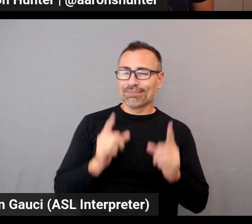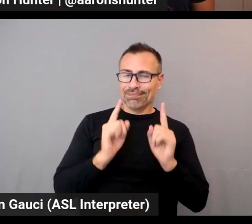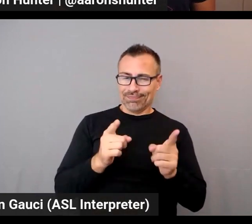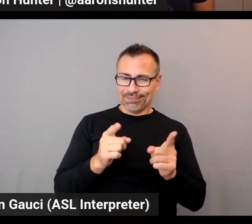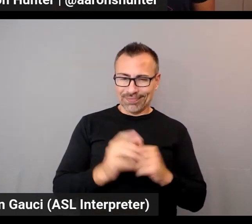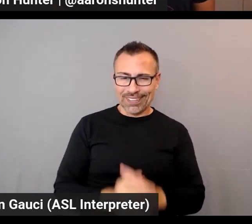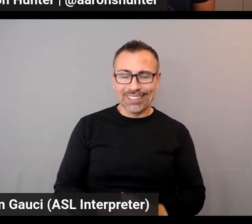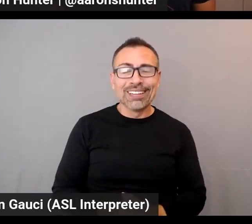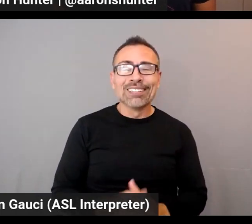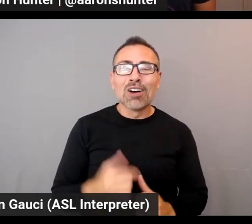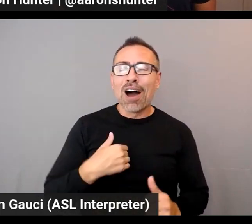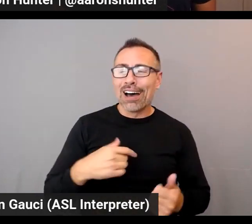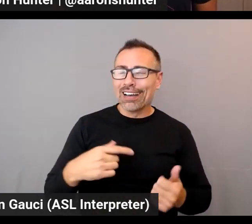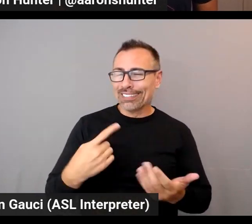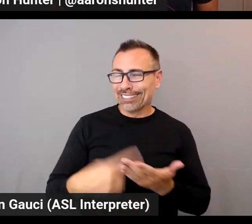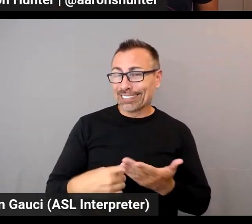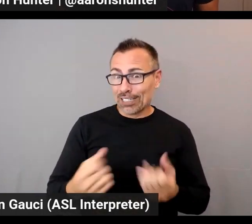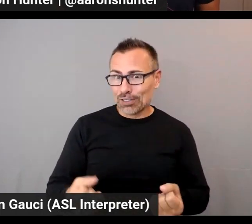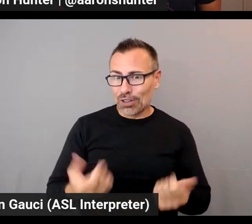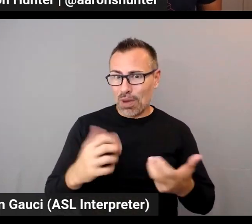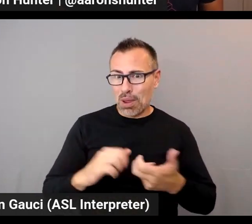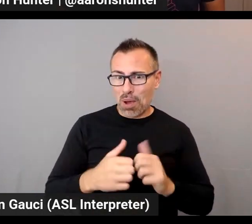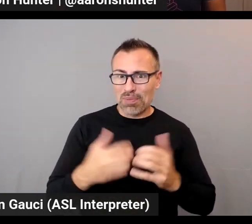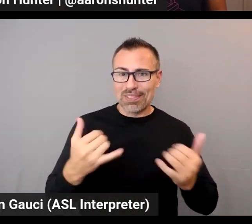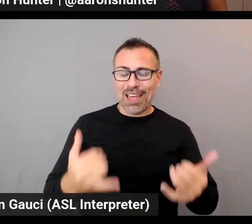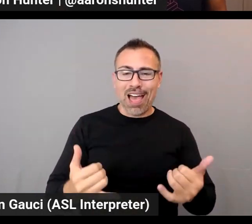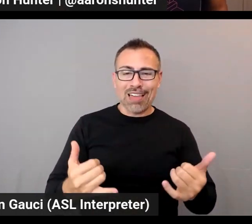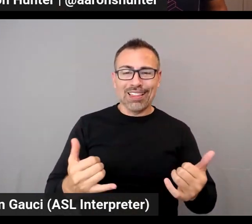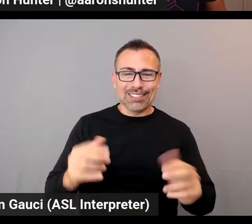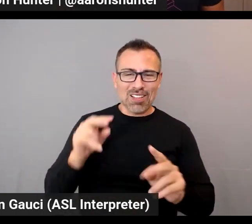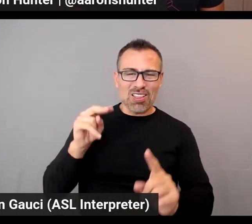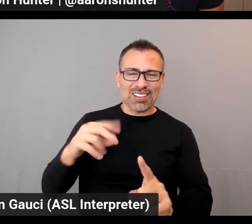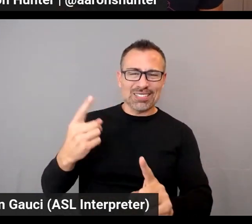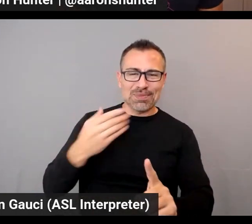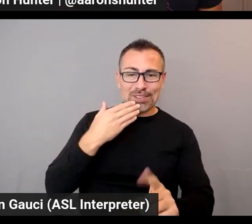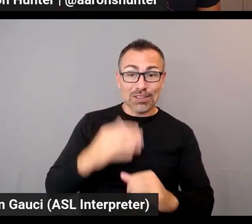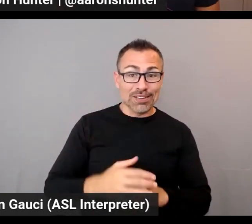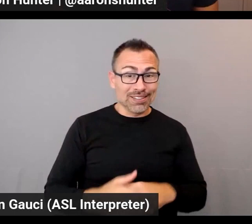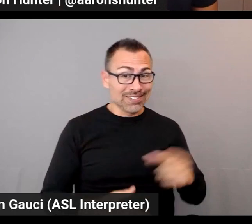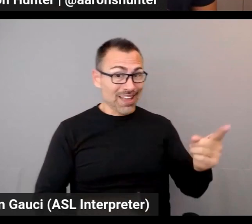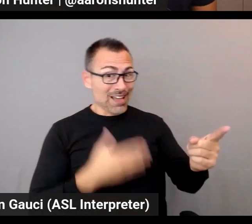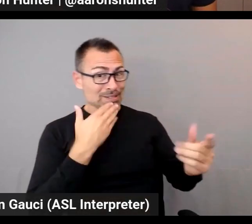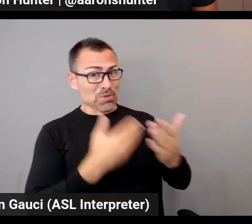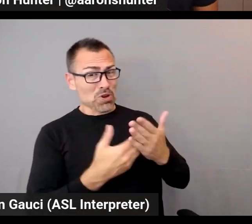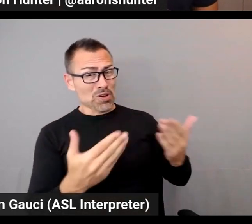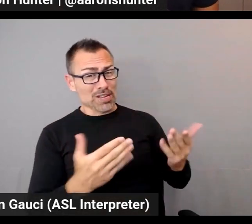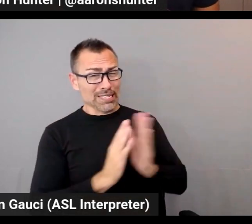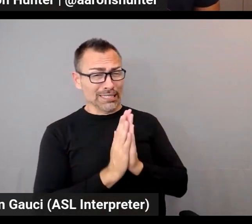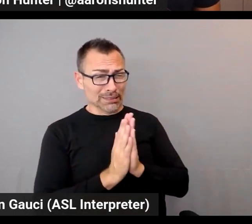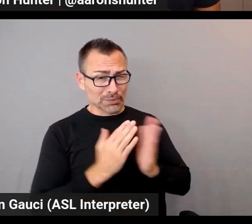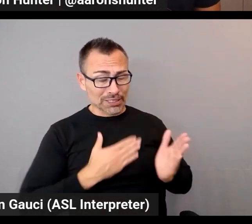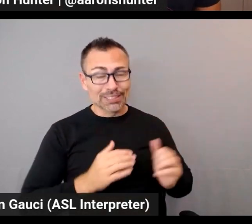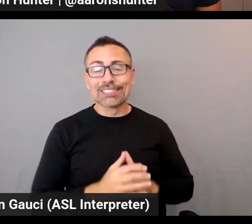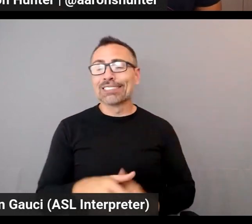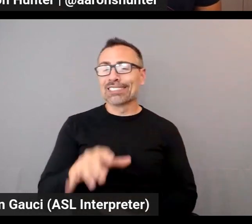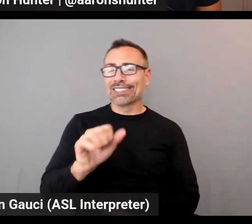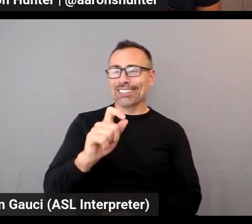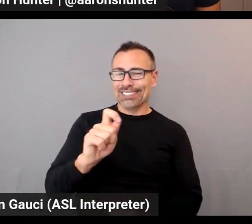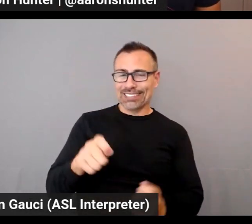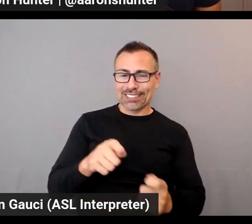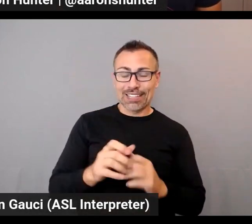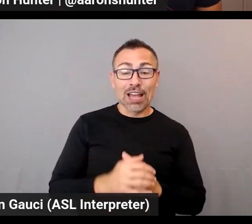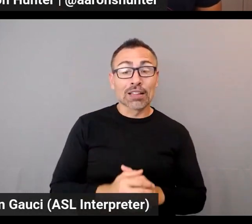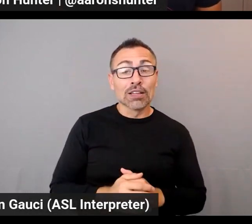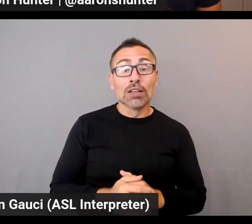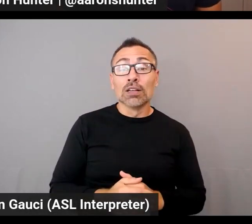about so many problems. So let's talk about some of the solutions. Talk about some good things. Exactly. So some good things. So what we did is the toolkit is an